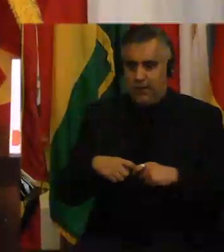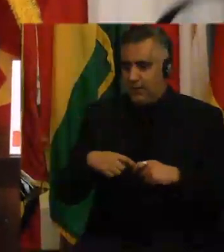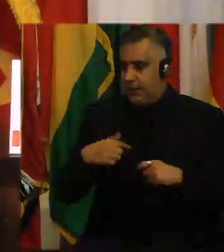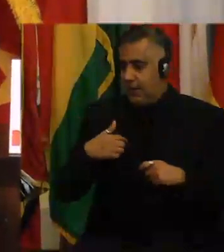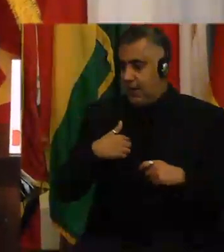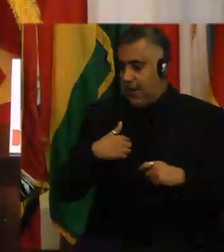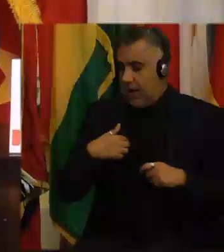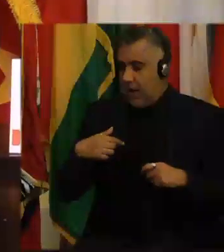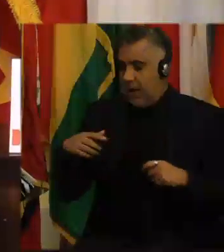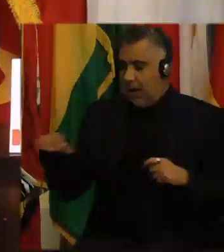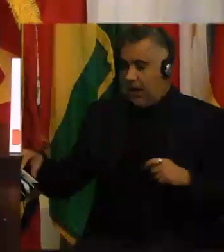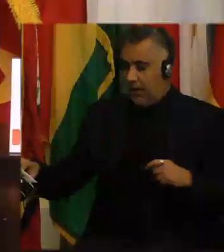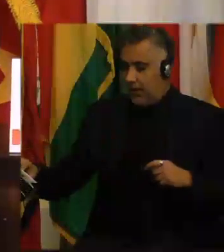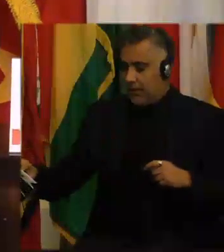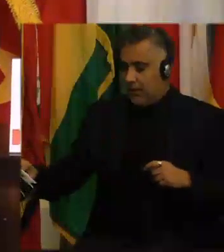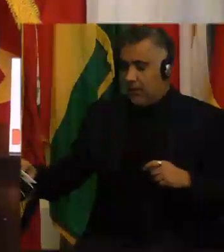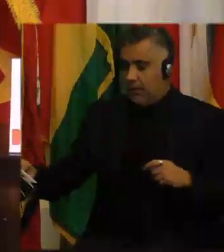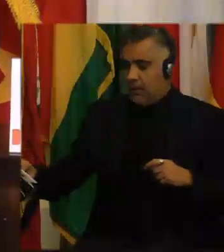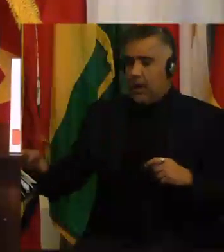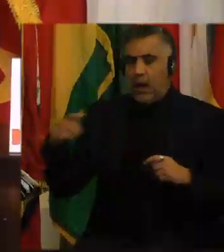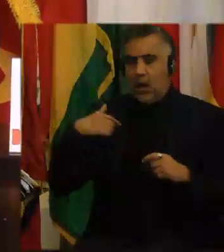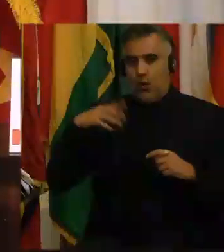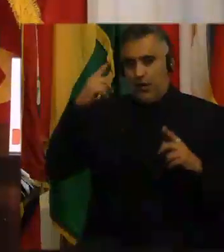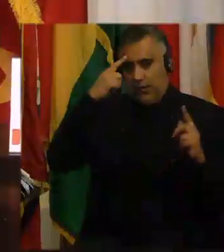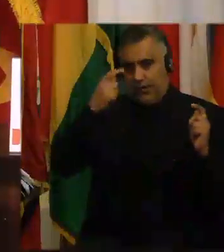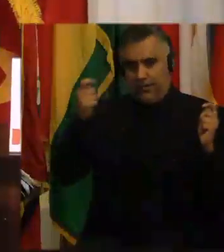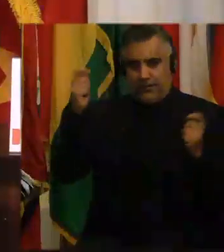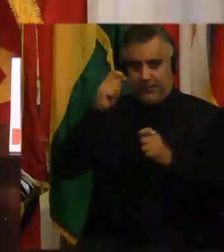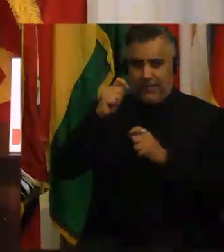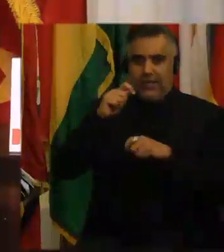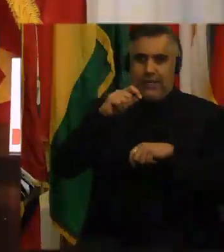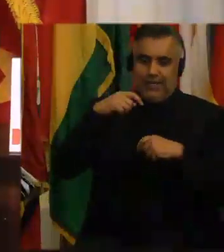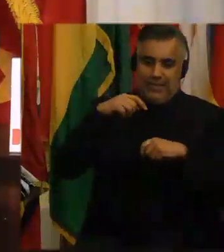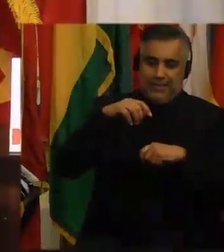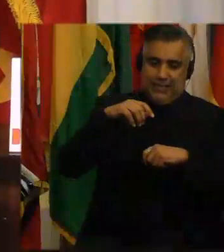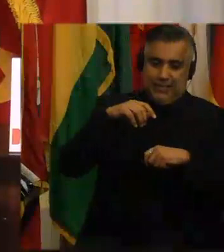había puesto el cassette del inglés, entonces ahora me cambio.